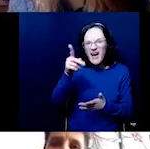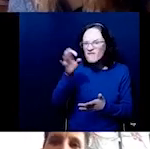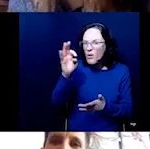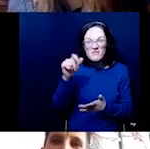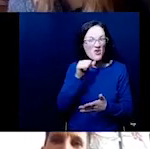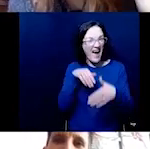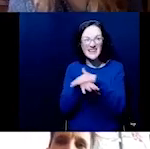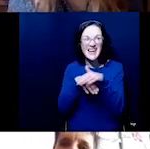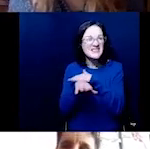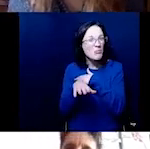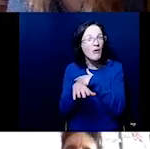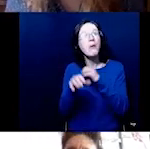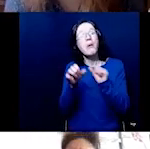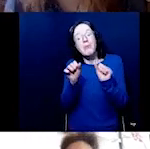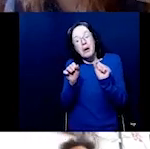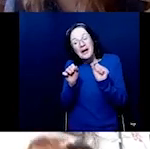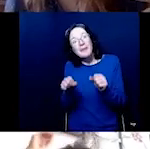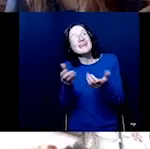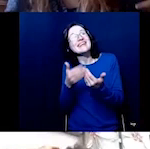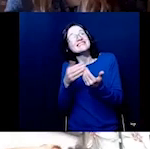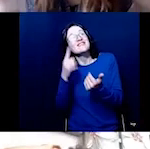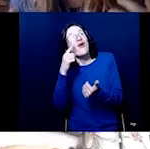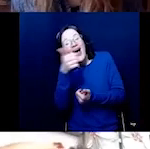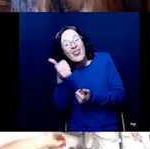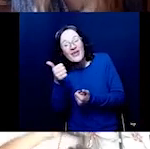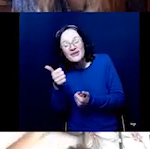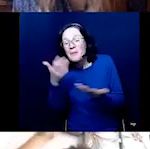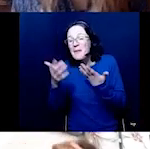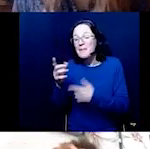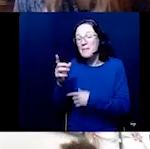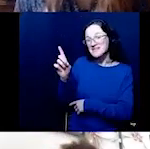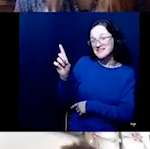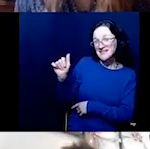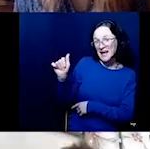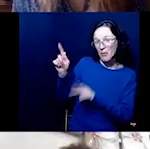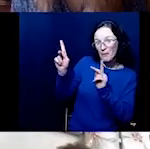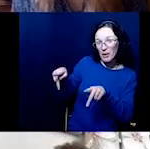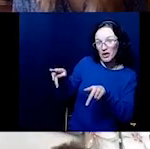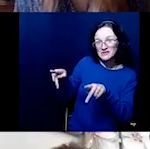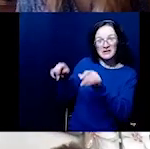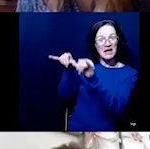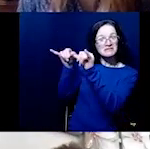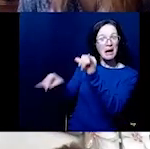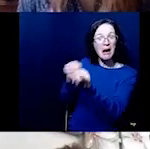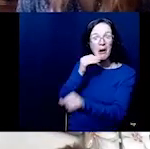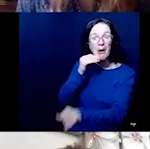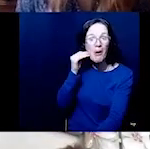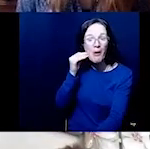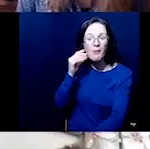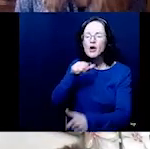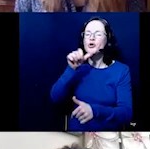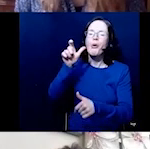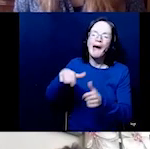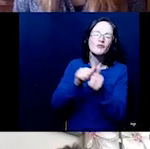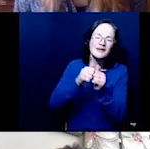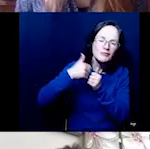for others. Like, for example, people who need to stay at home to be able to learn. You don't have the hassle of adapted